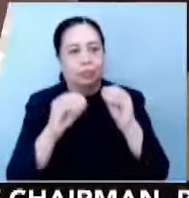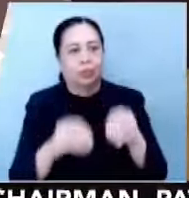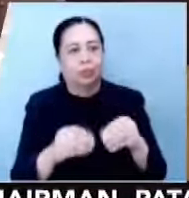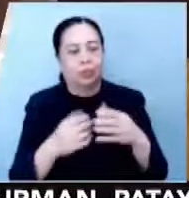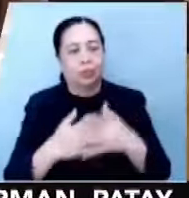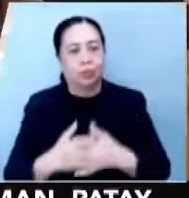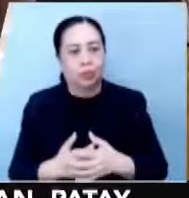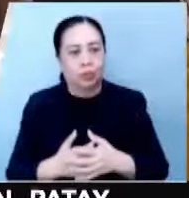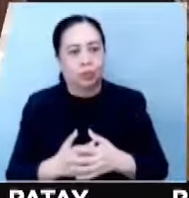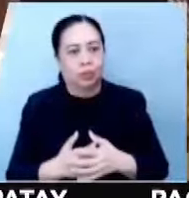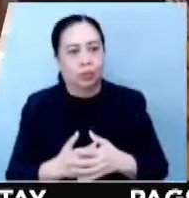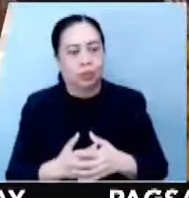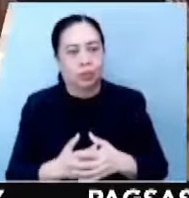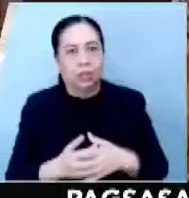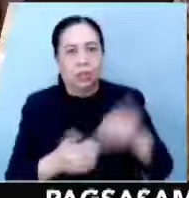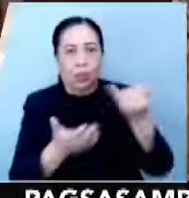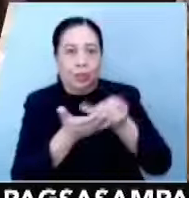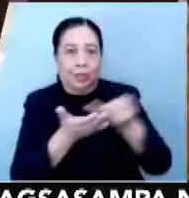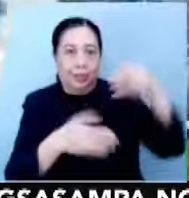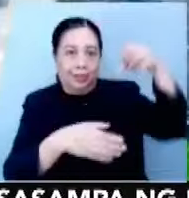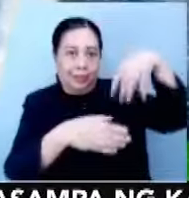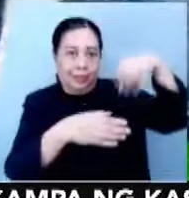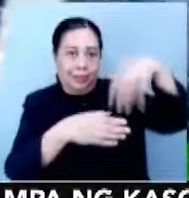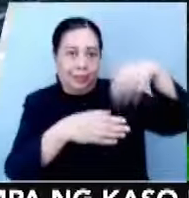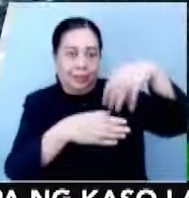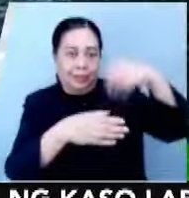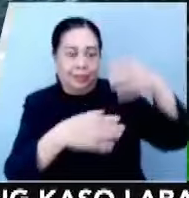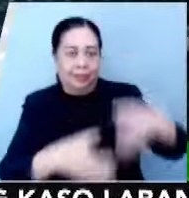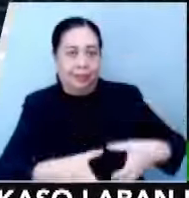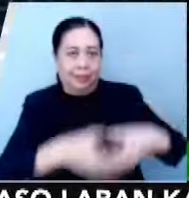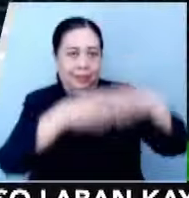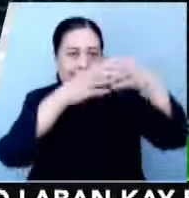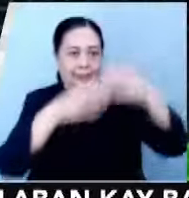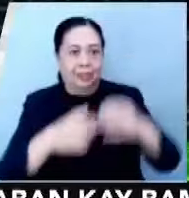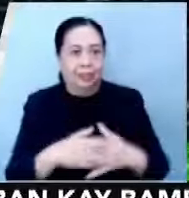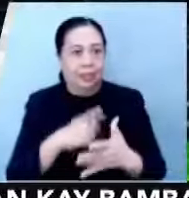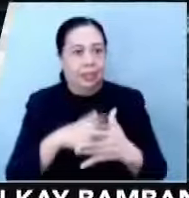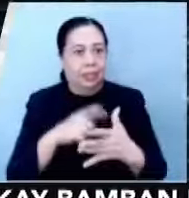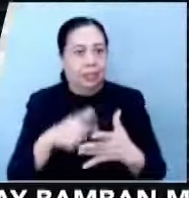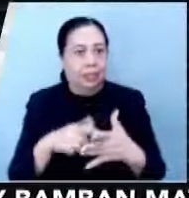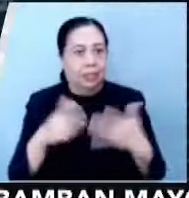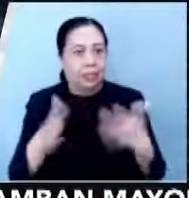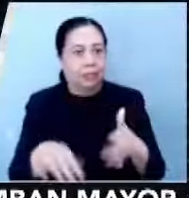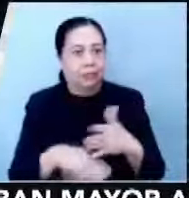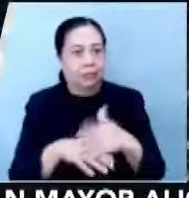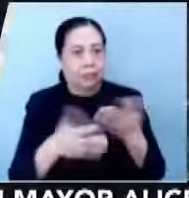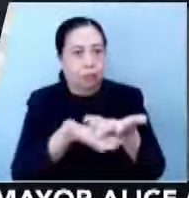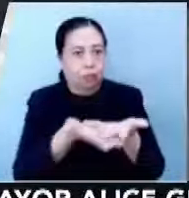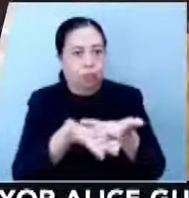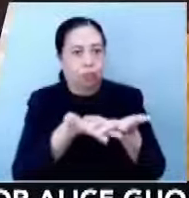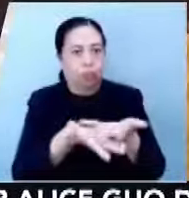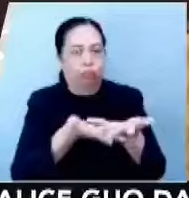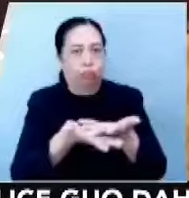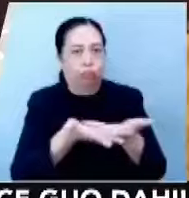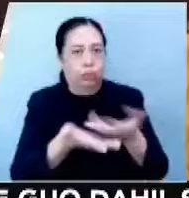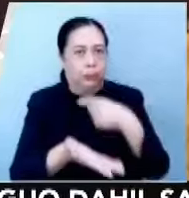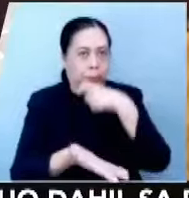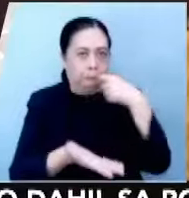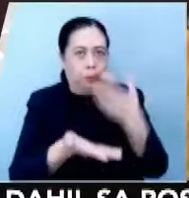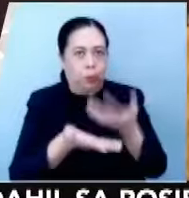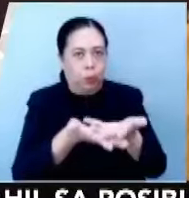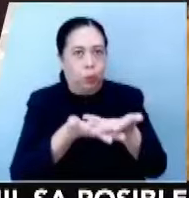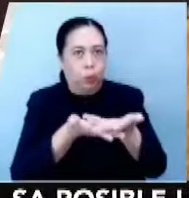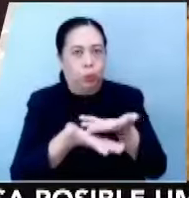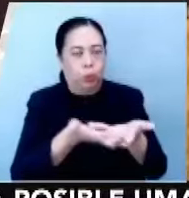main ingredients / materials natin dito. Pagkatapos po ng sifting tsaka drying steps natin dito sa